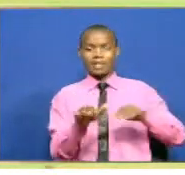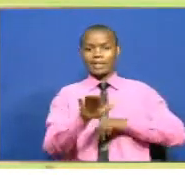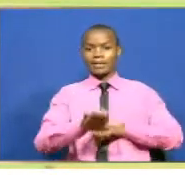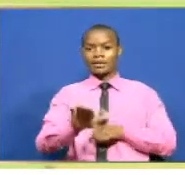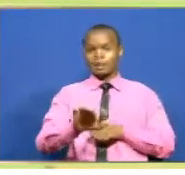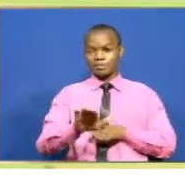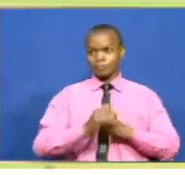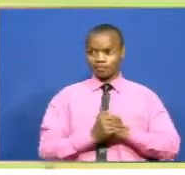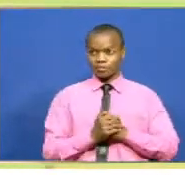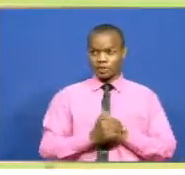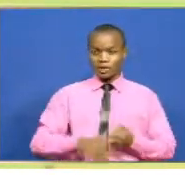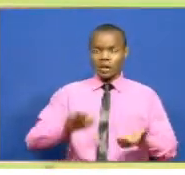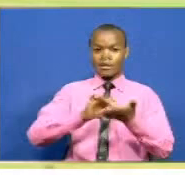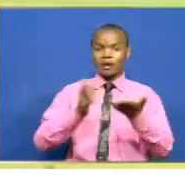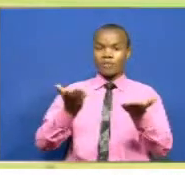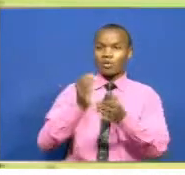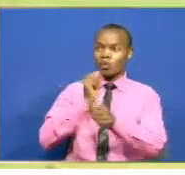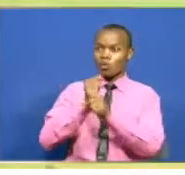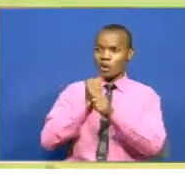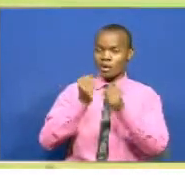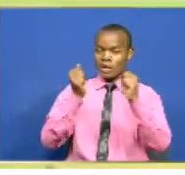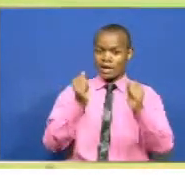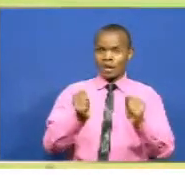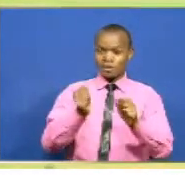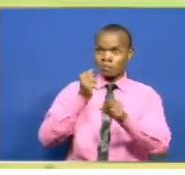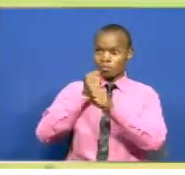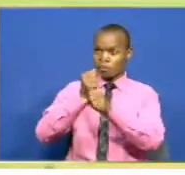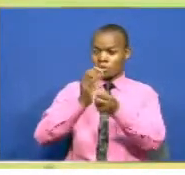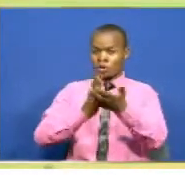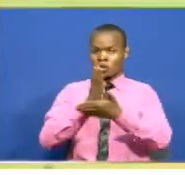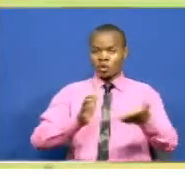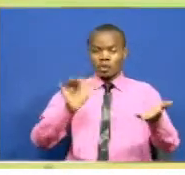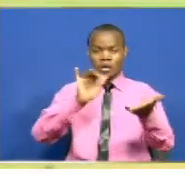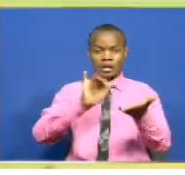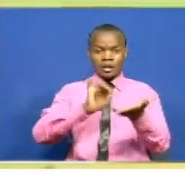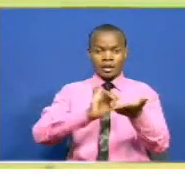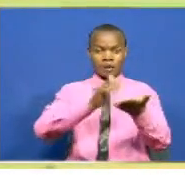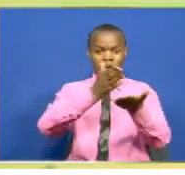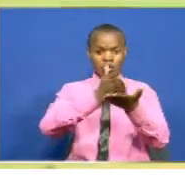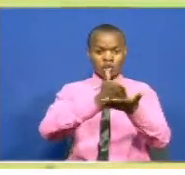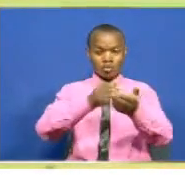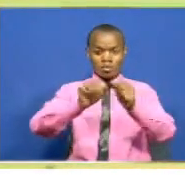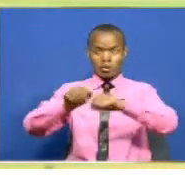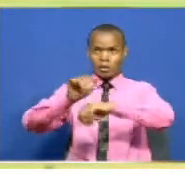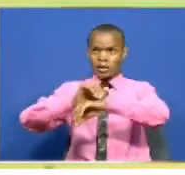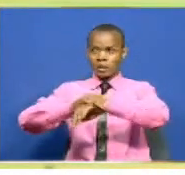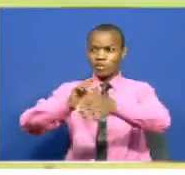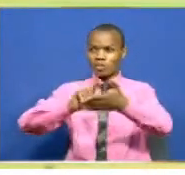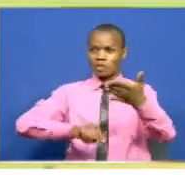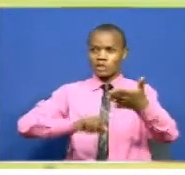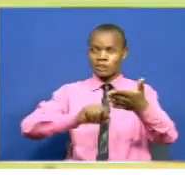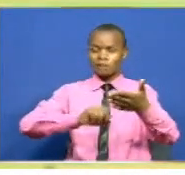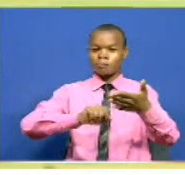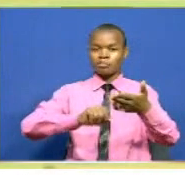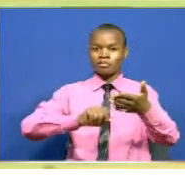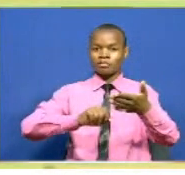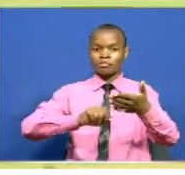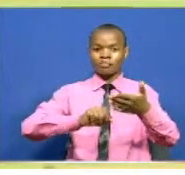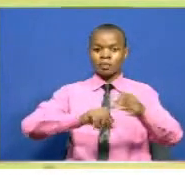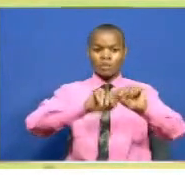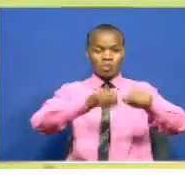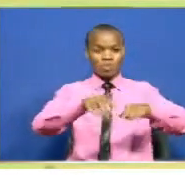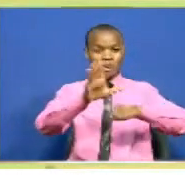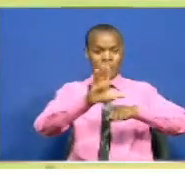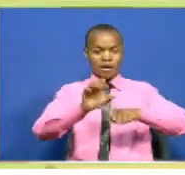been working hard to ensure we are providing access to the rest of Africa. As my good friend